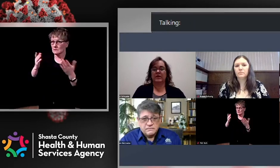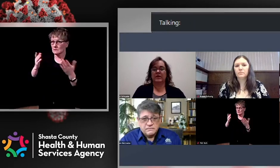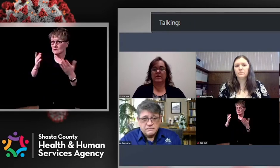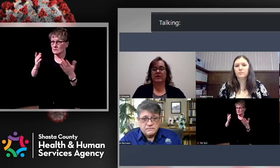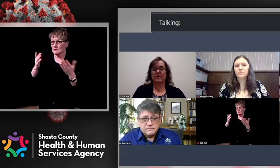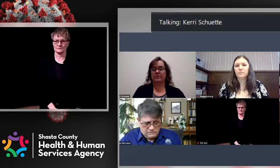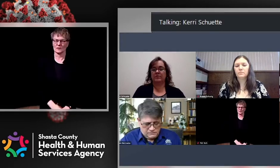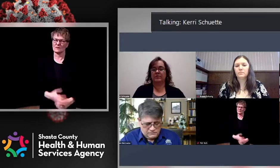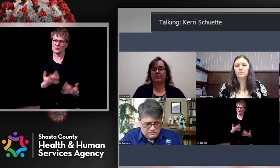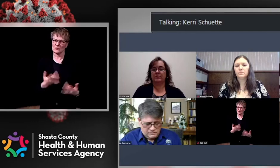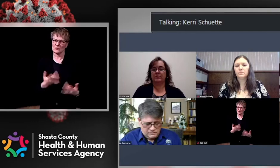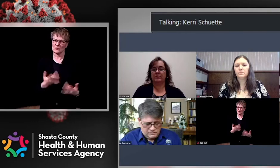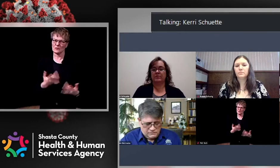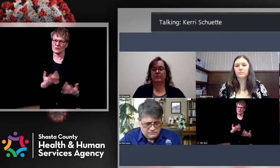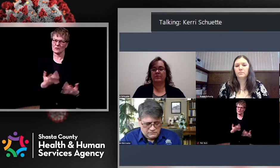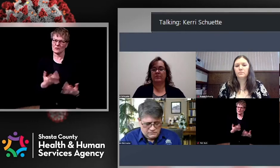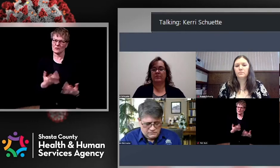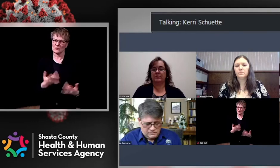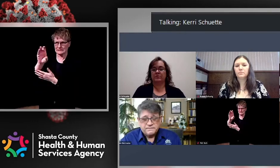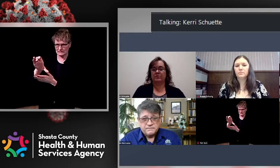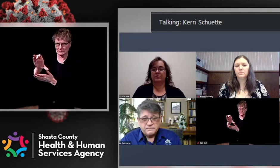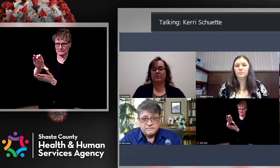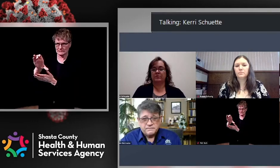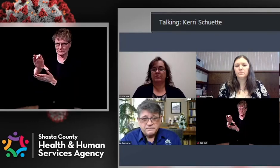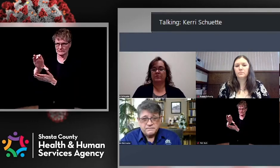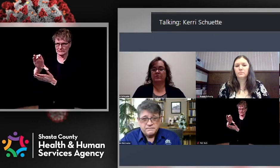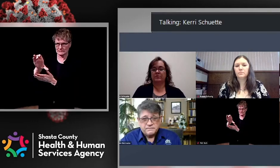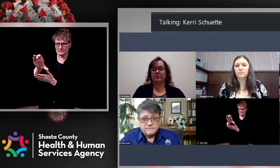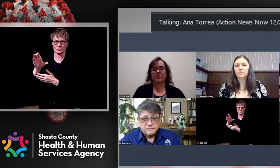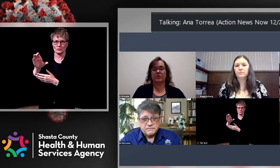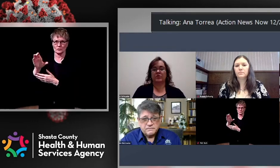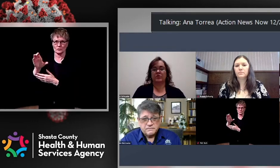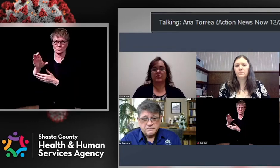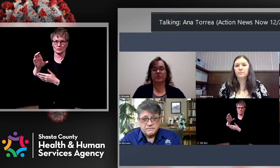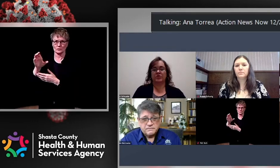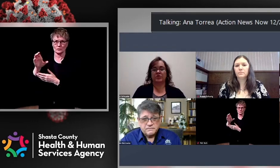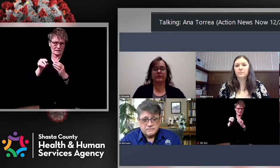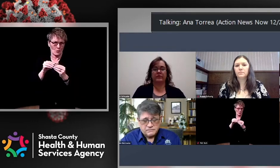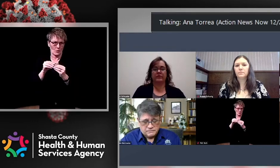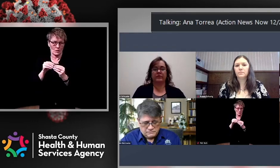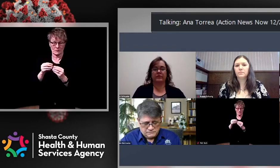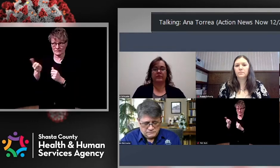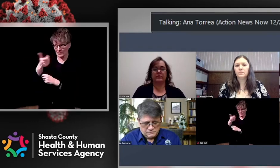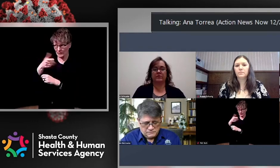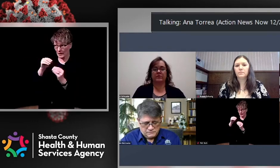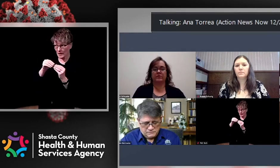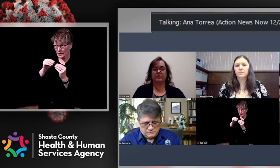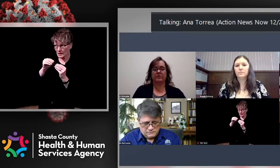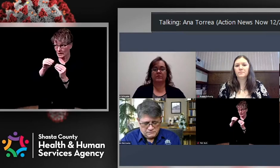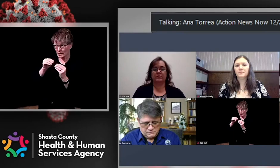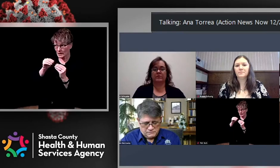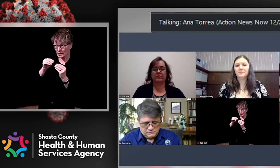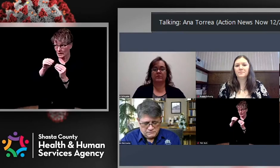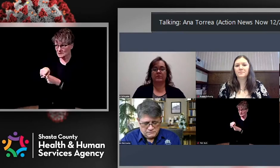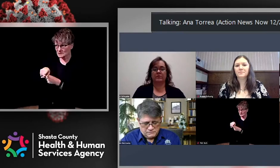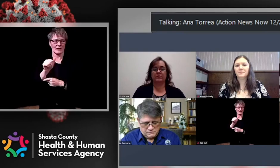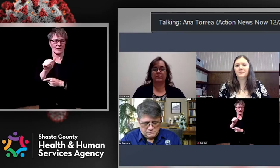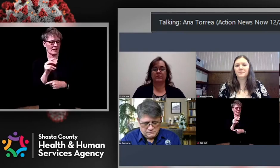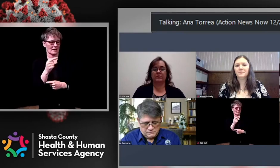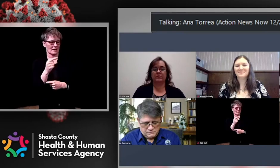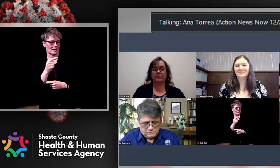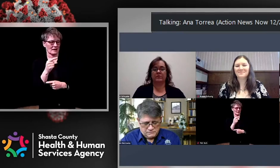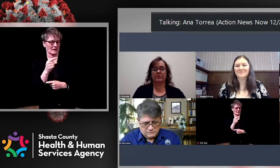Any other questions? Sorry, I have a couple more. This one, I'm going to give a break. I'm going to go for Robin on this